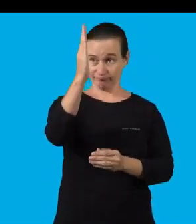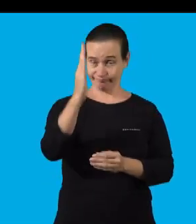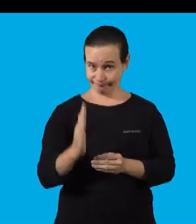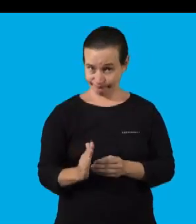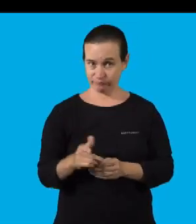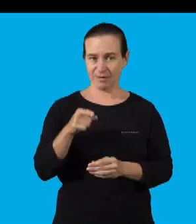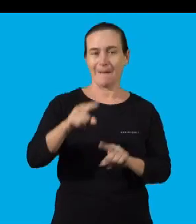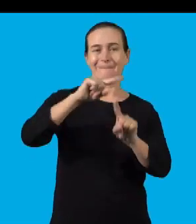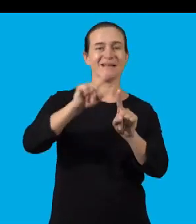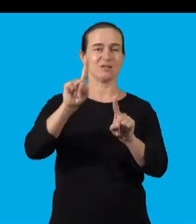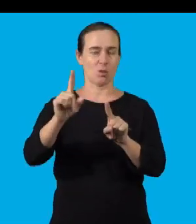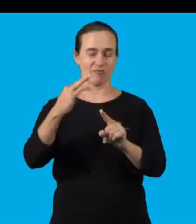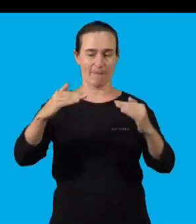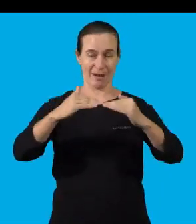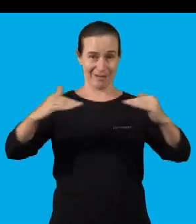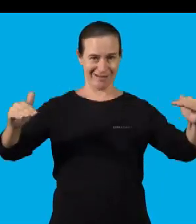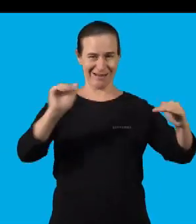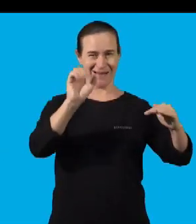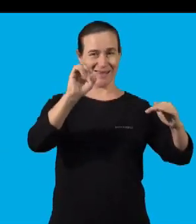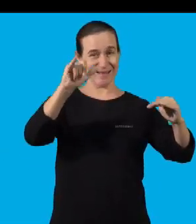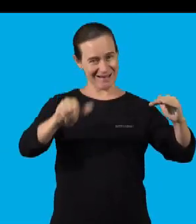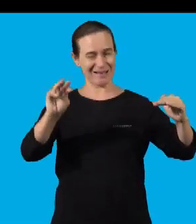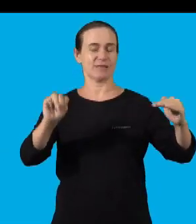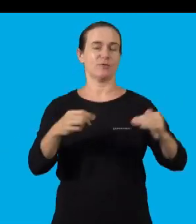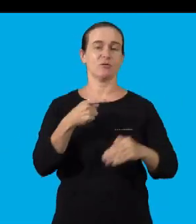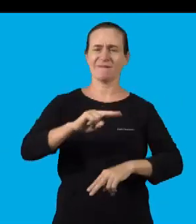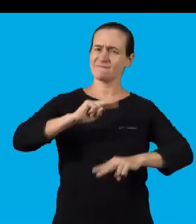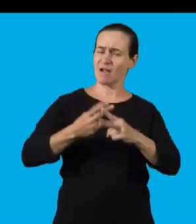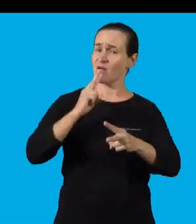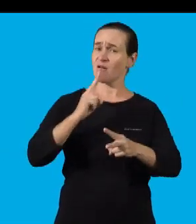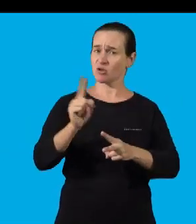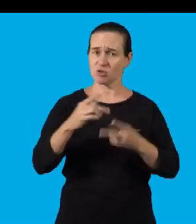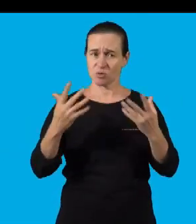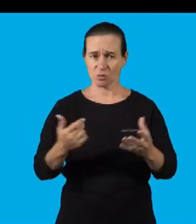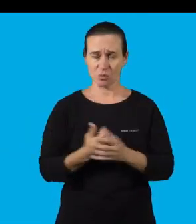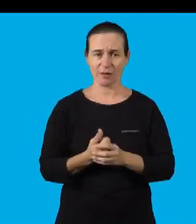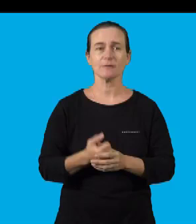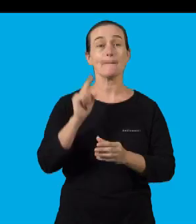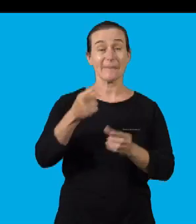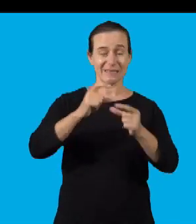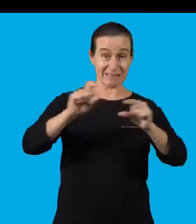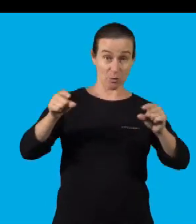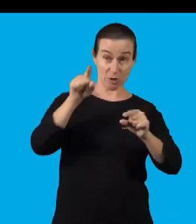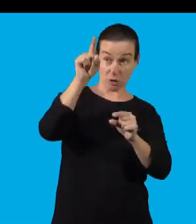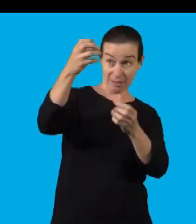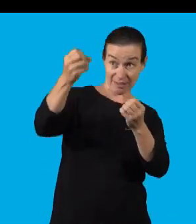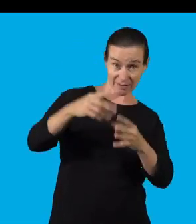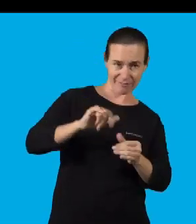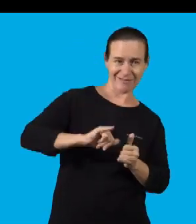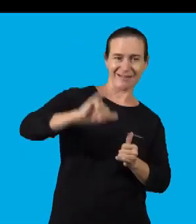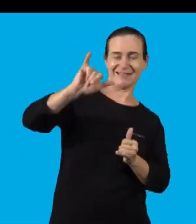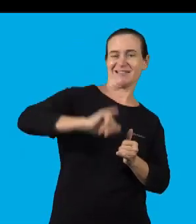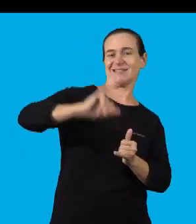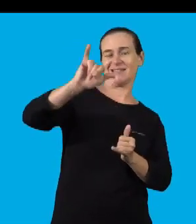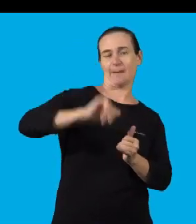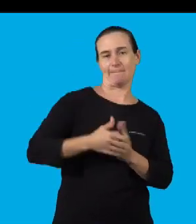vertical asymptote, and then we have a plus 1 from the horizontal asymptote. And your final answer should be the equation that was